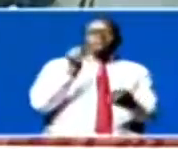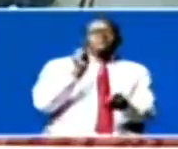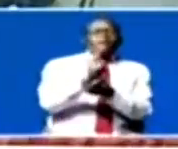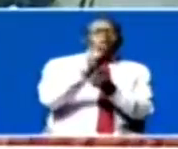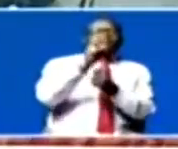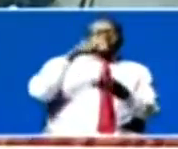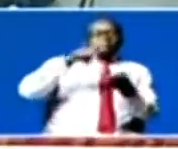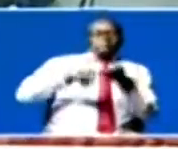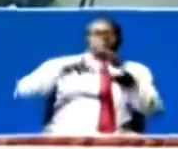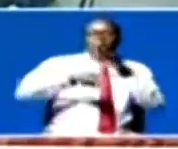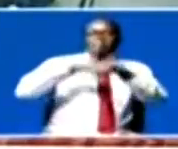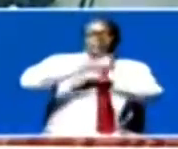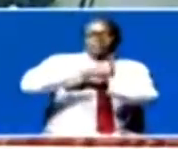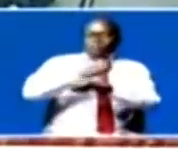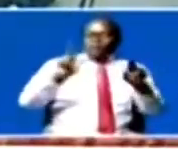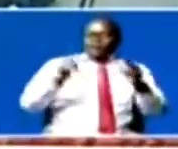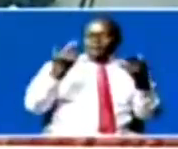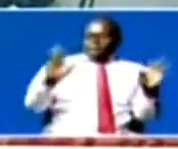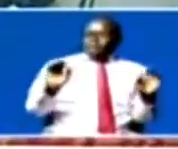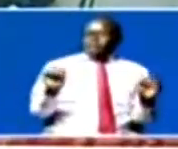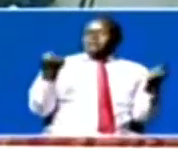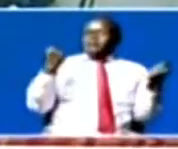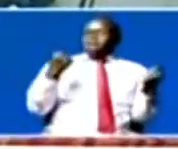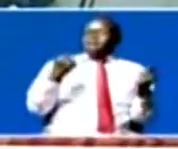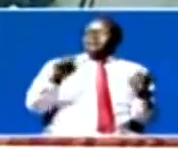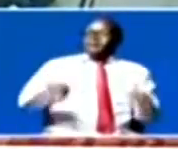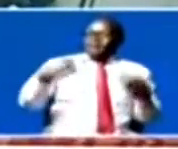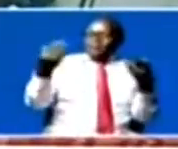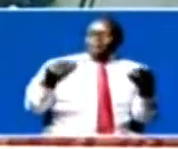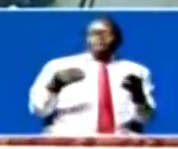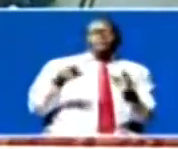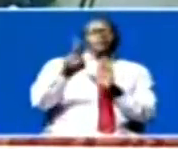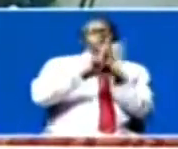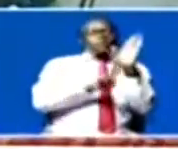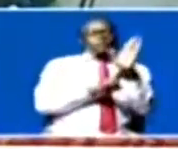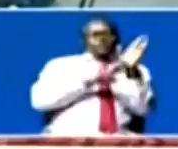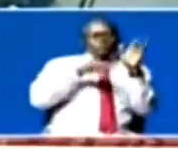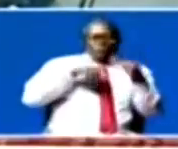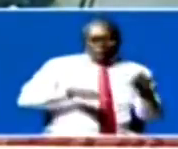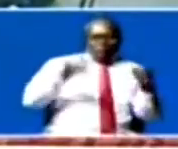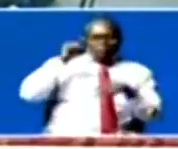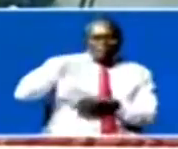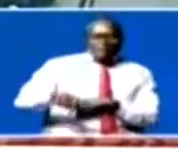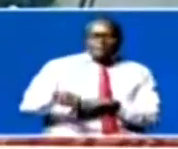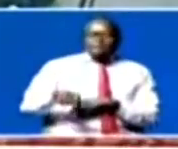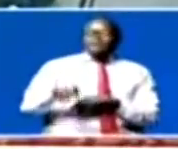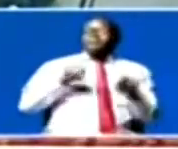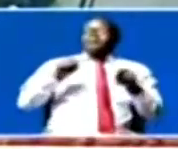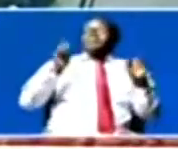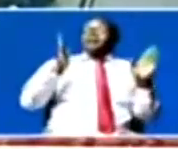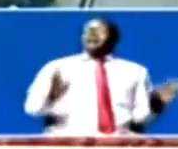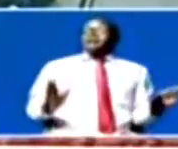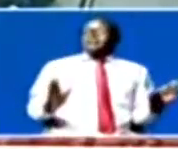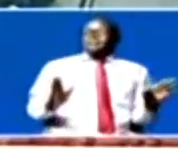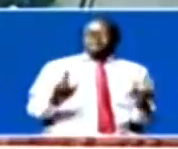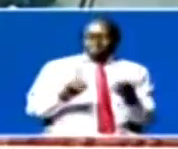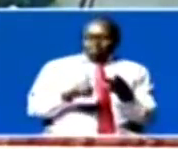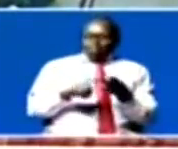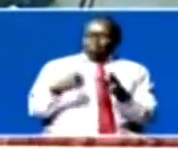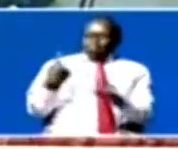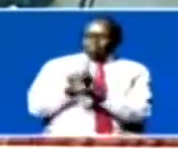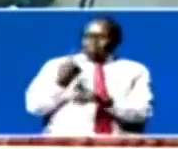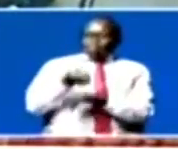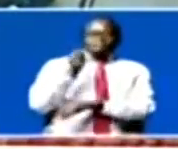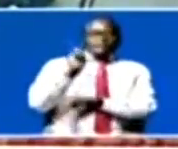education examinations are safe. She further issued a list of procedures to be observed by examination managers, alongside a raft